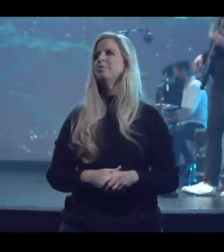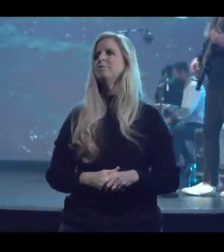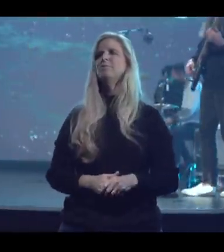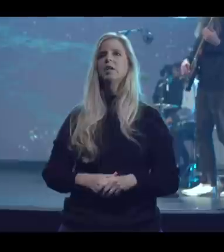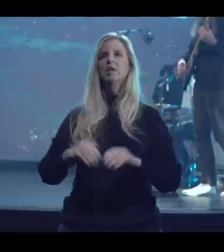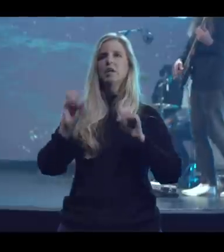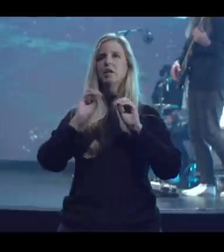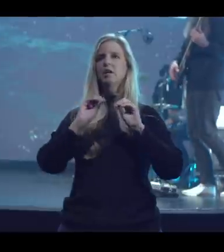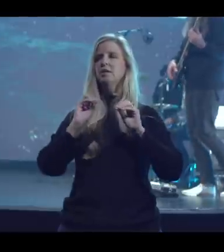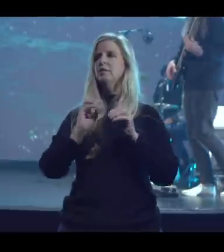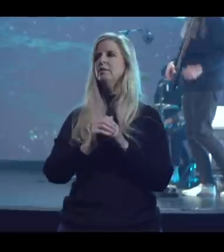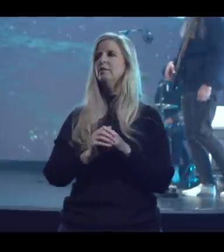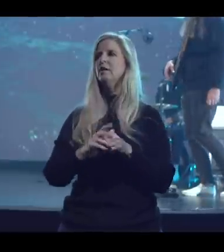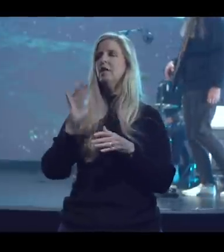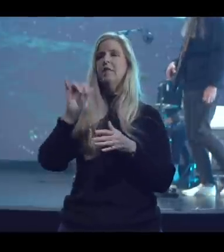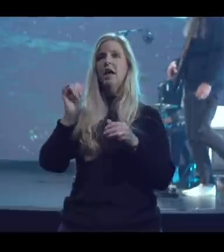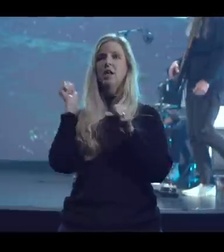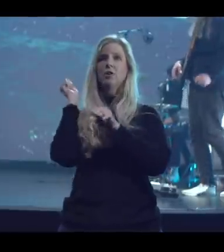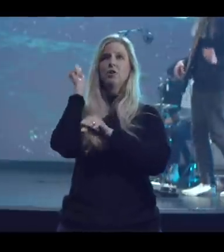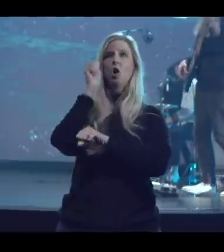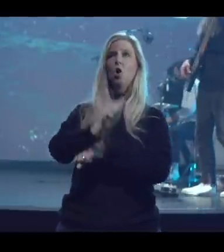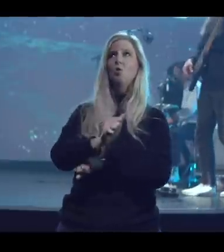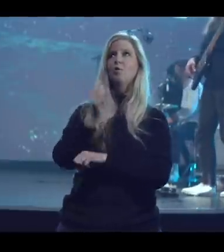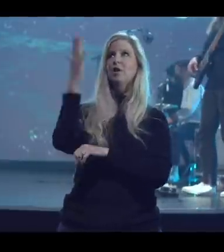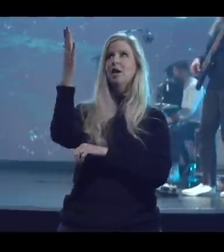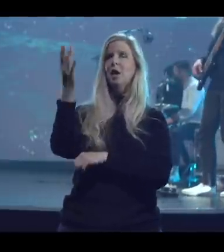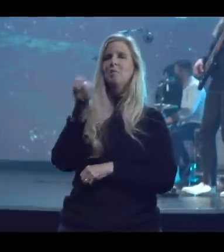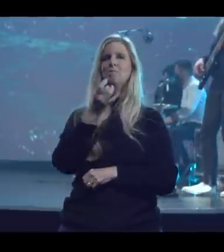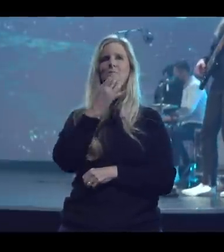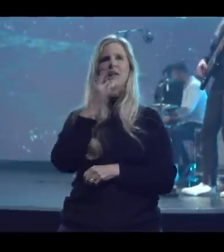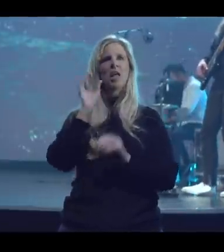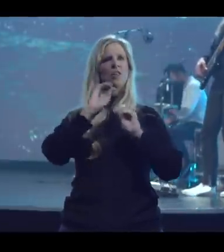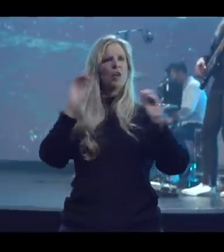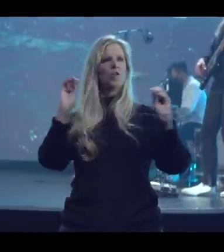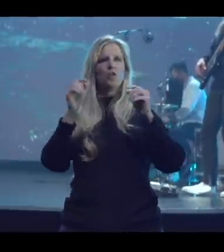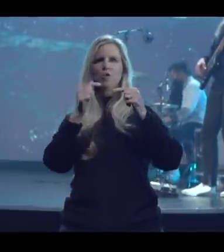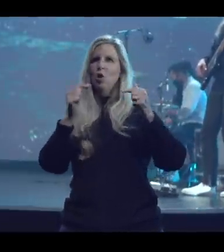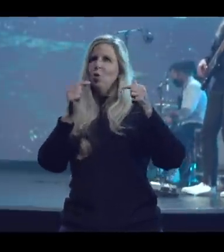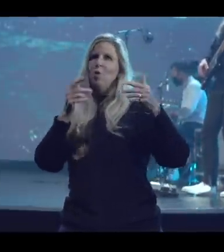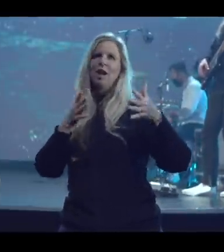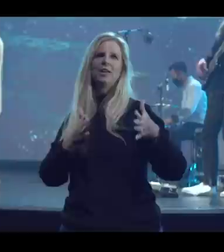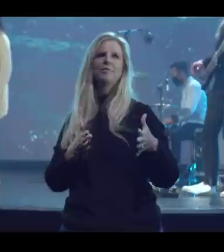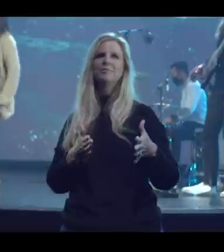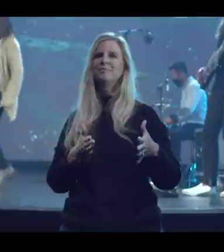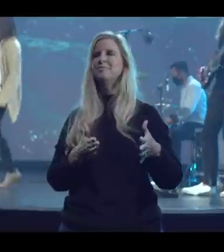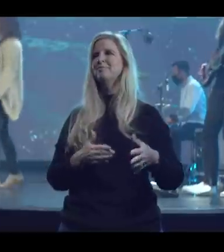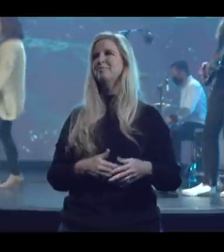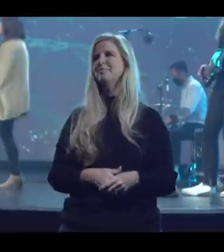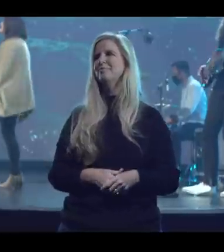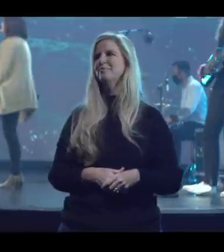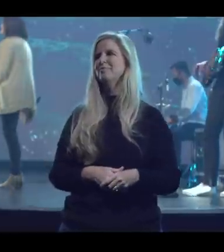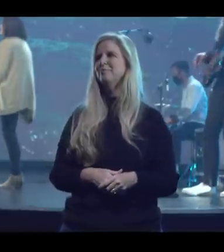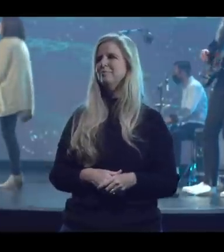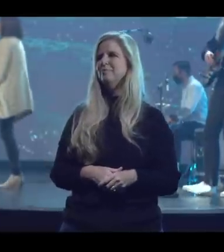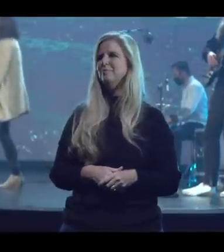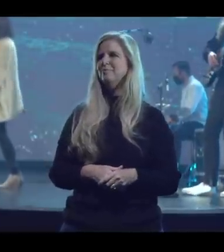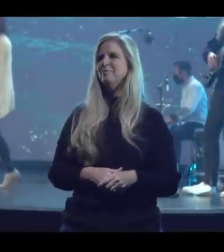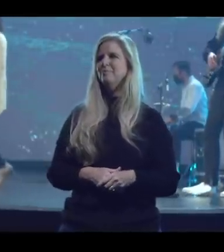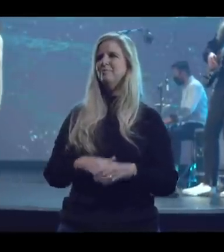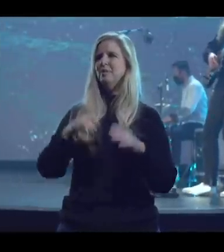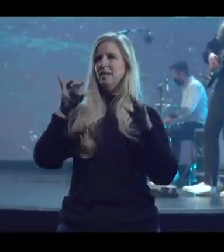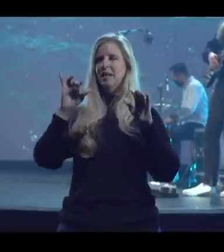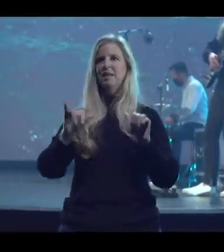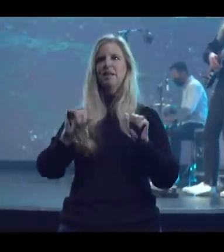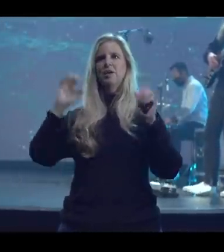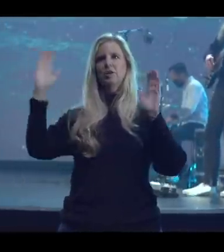that has ever overcome your light, and there is no rival